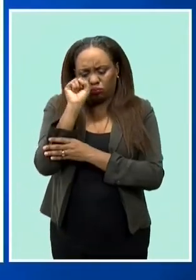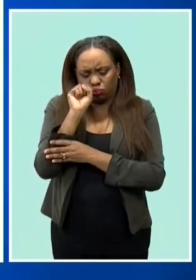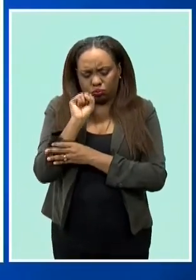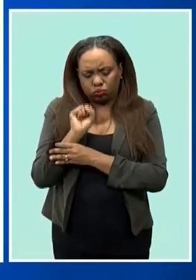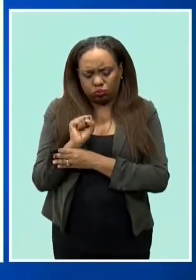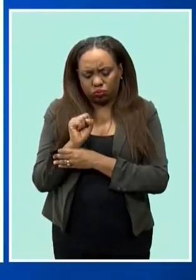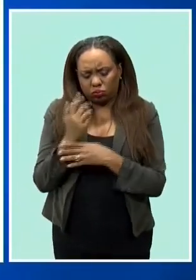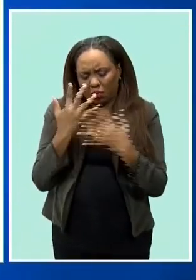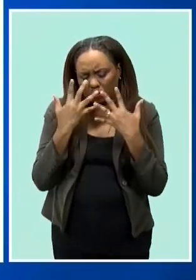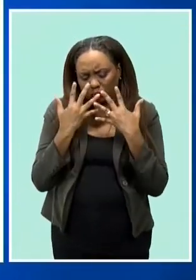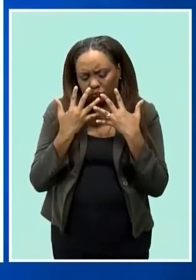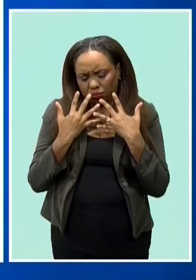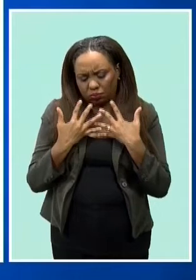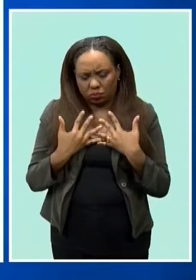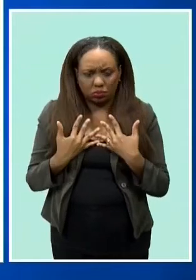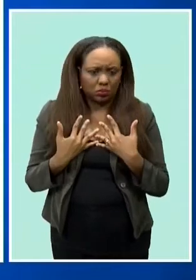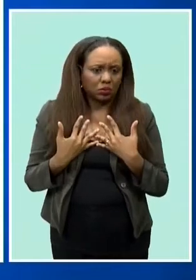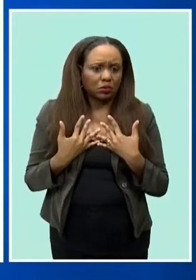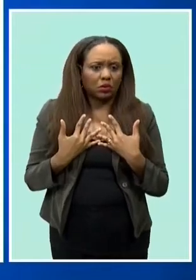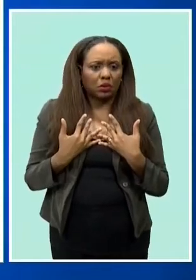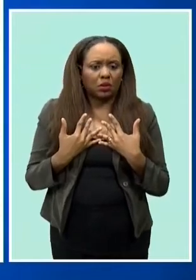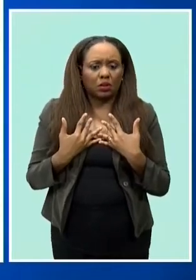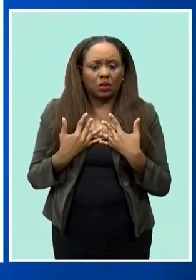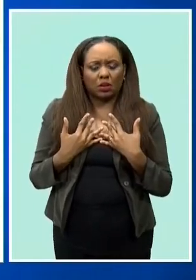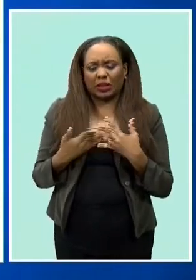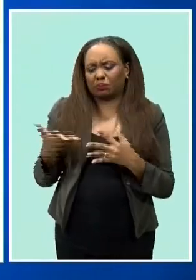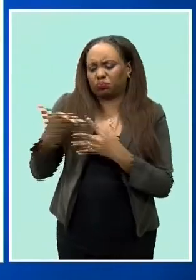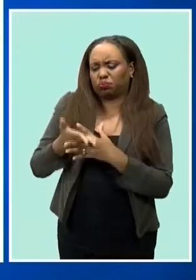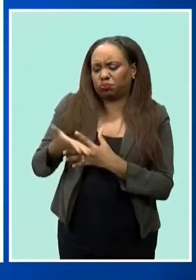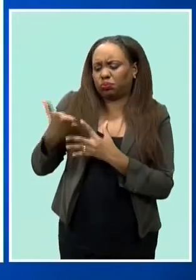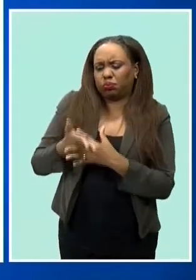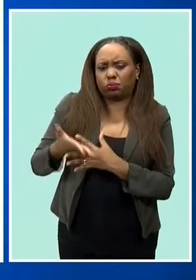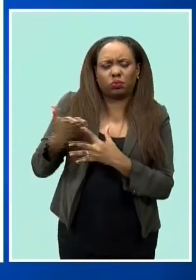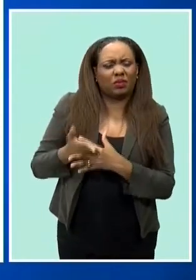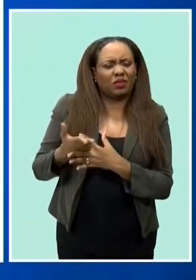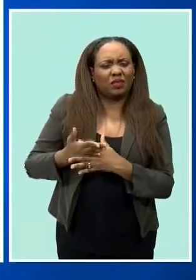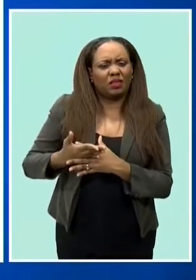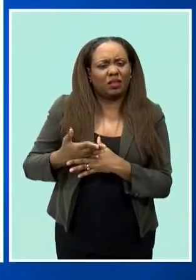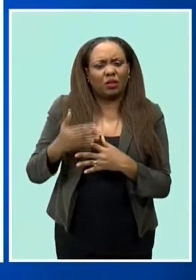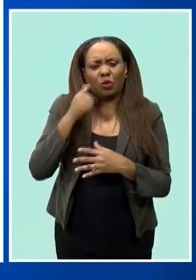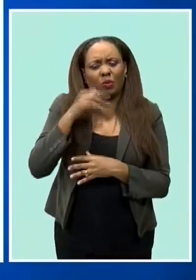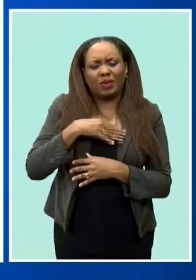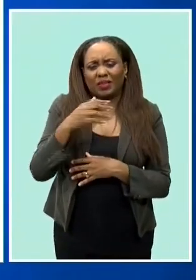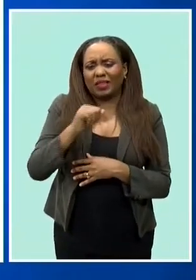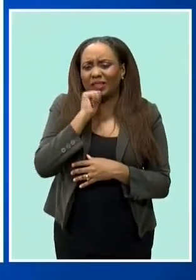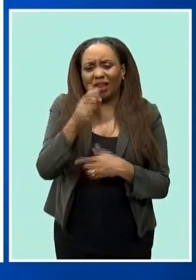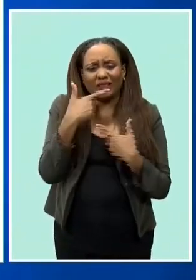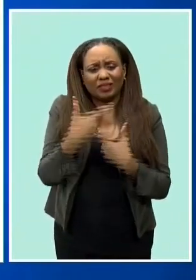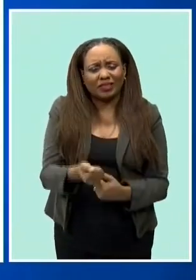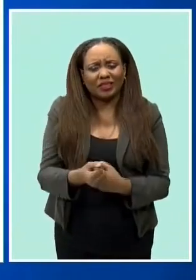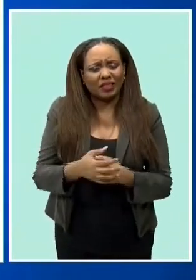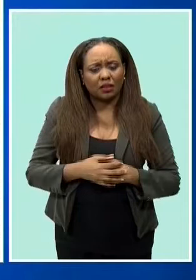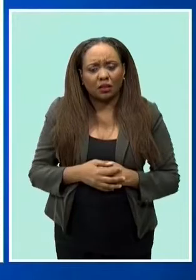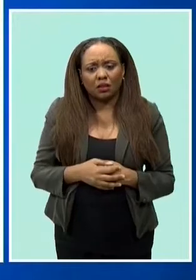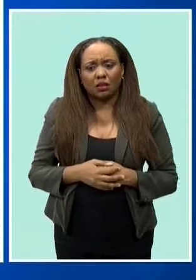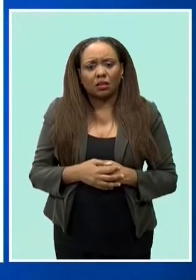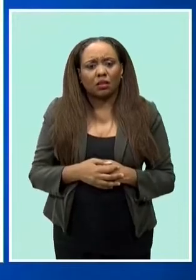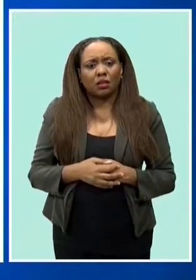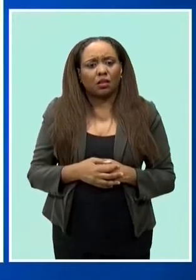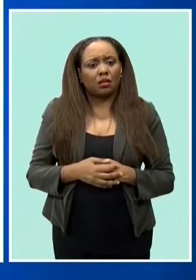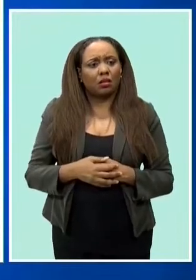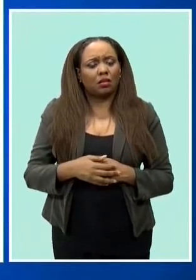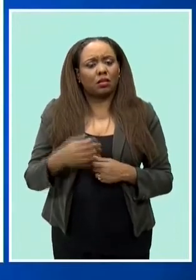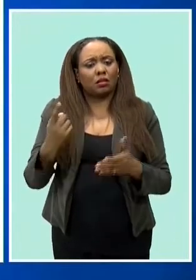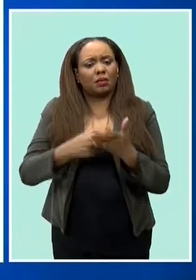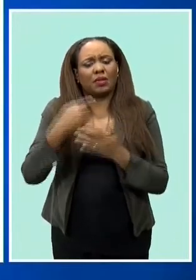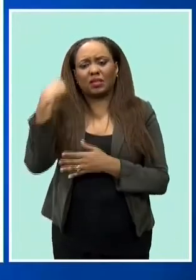long and sour. I'm just trying to show you that I'm not interested. A young woman should not have to make herself look unpleasant